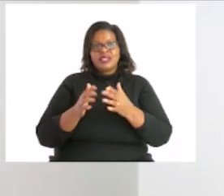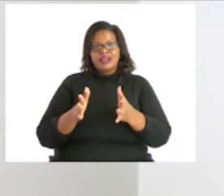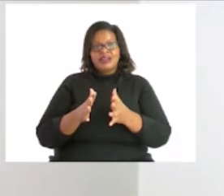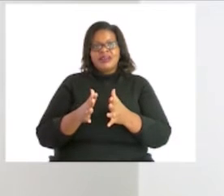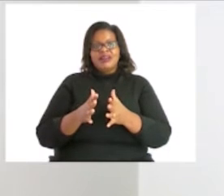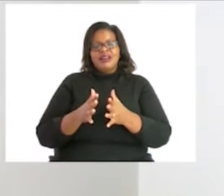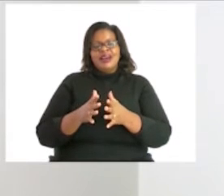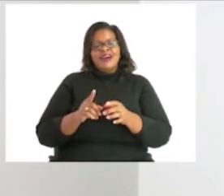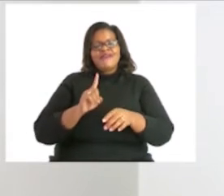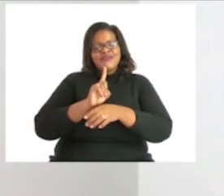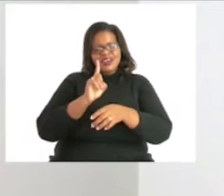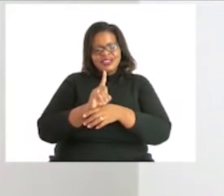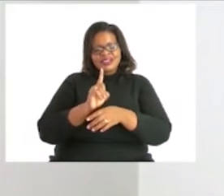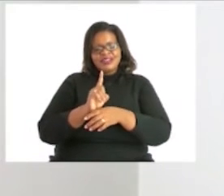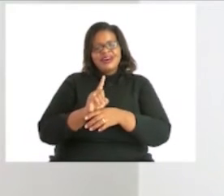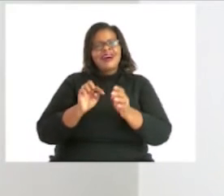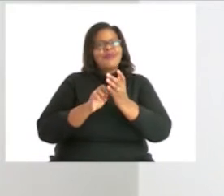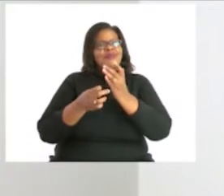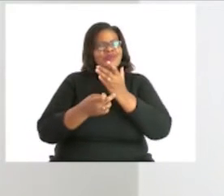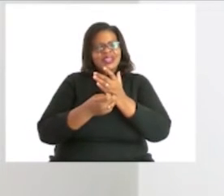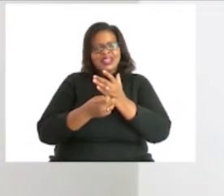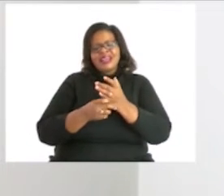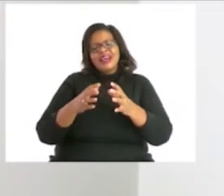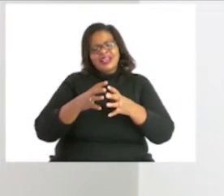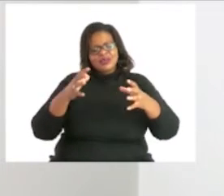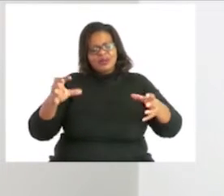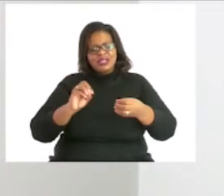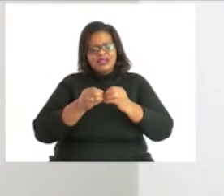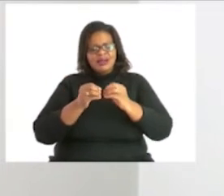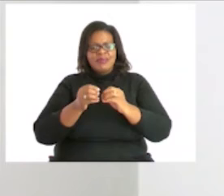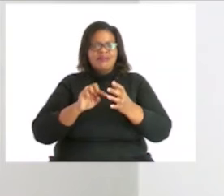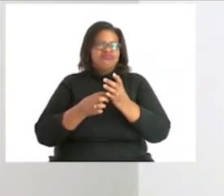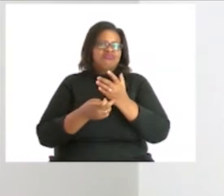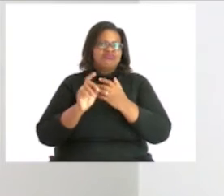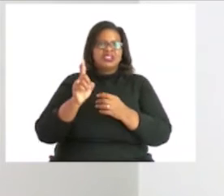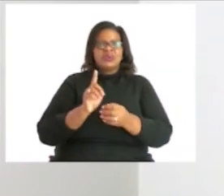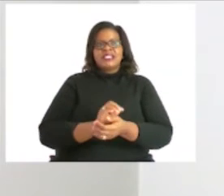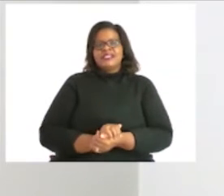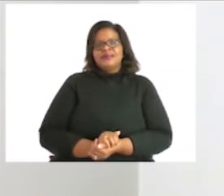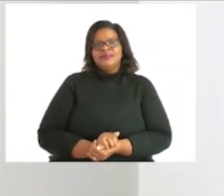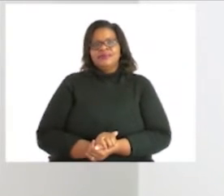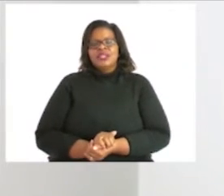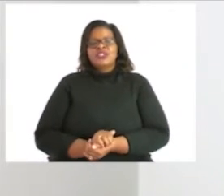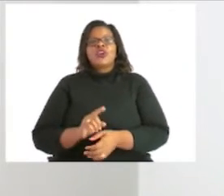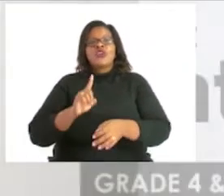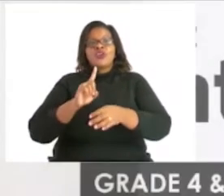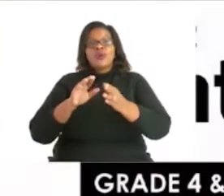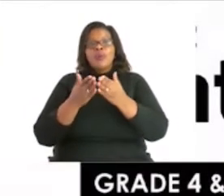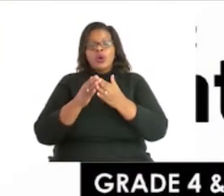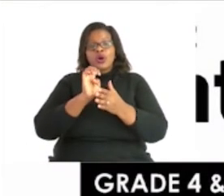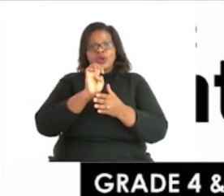see what is expanded notation. And I hope you have your booklets in front of you. And we look